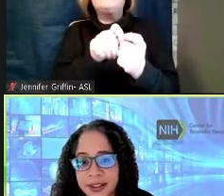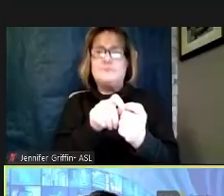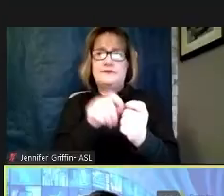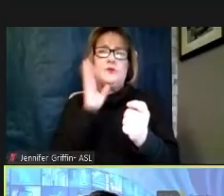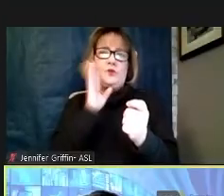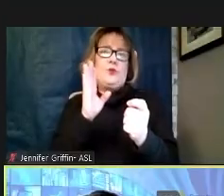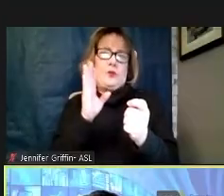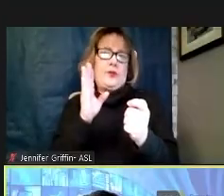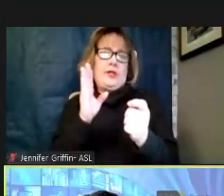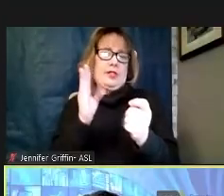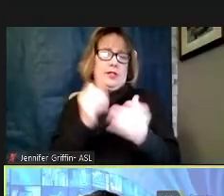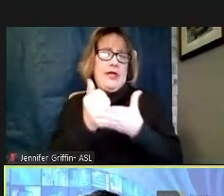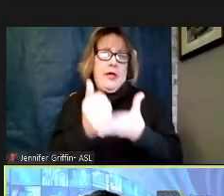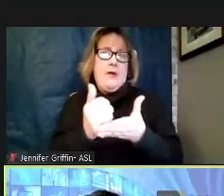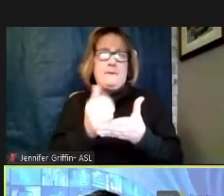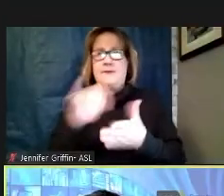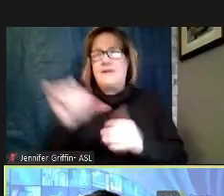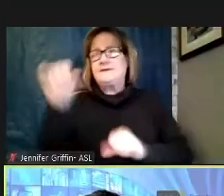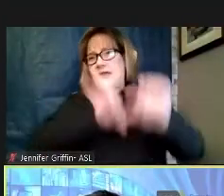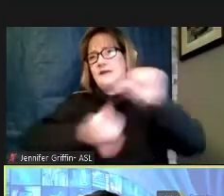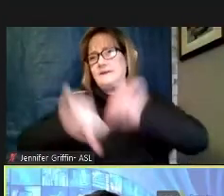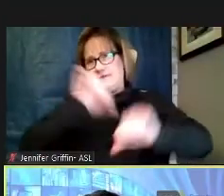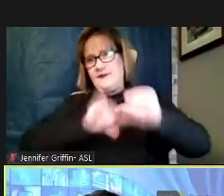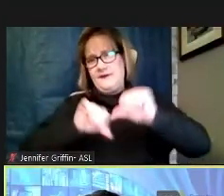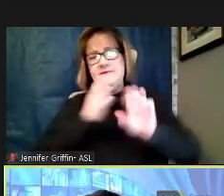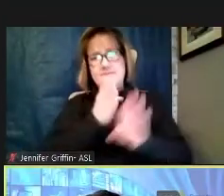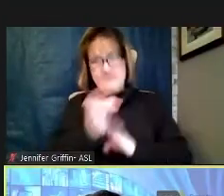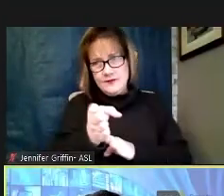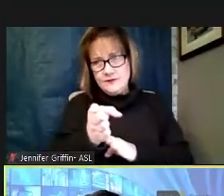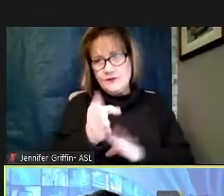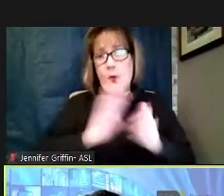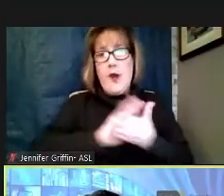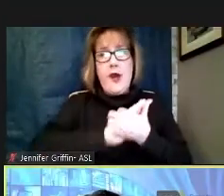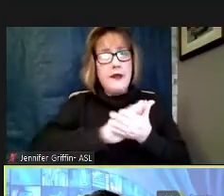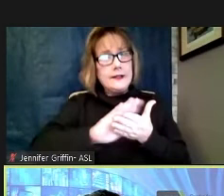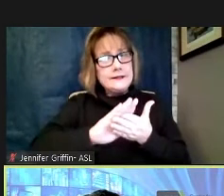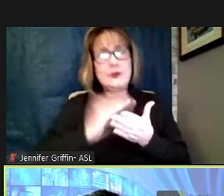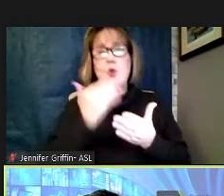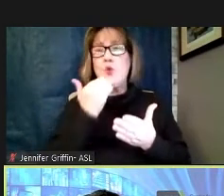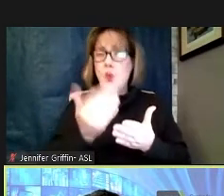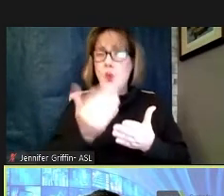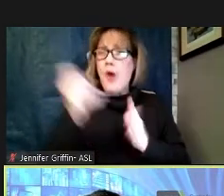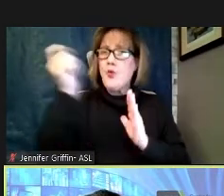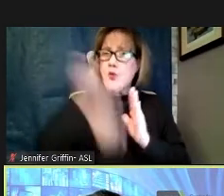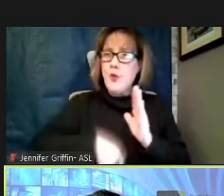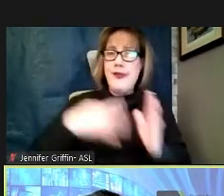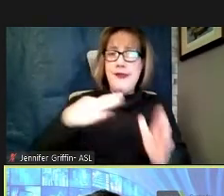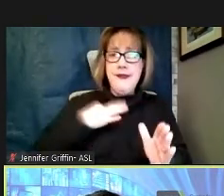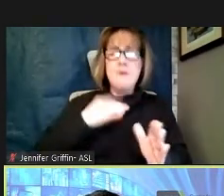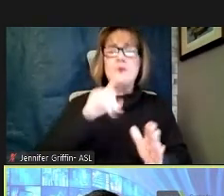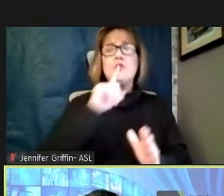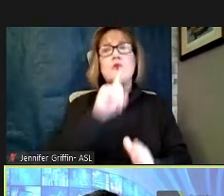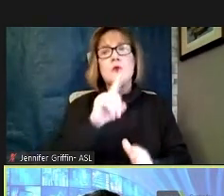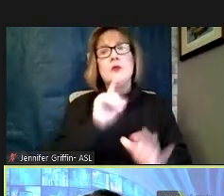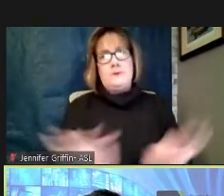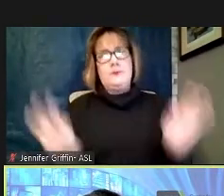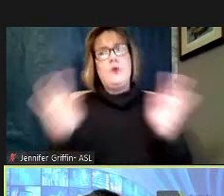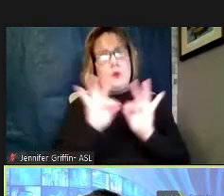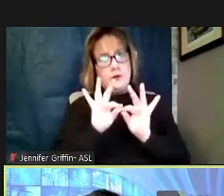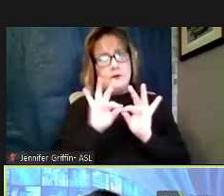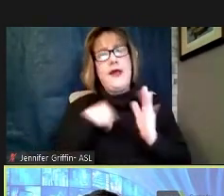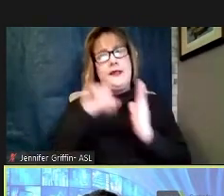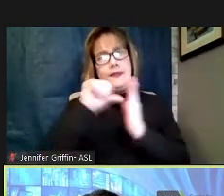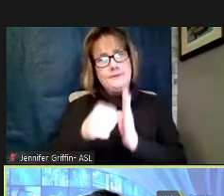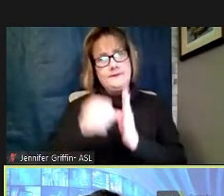advance the scientific field. So a clean, well-written application is really important. So I